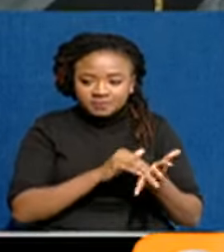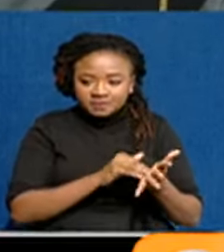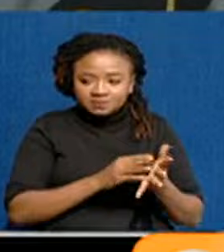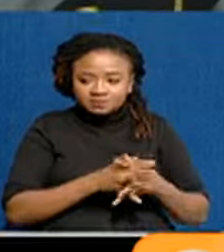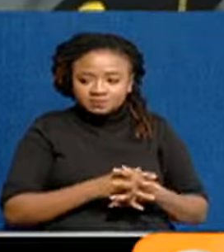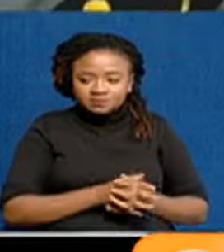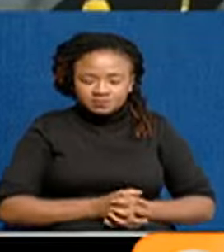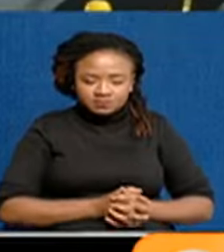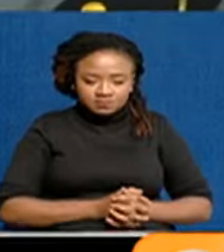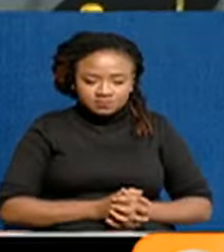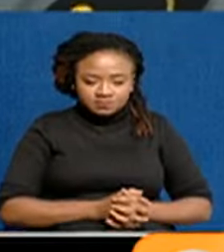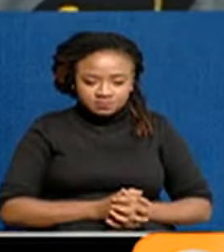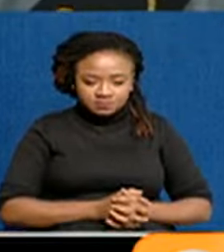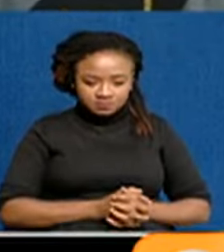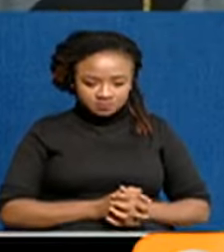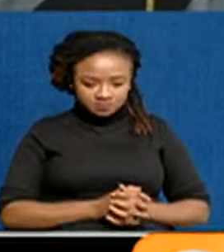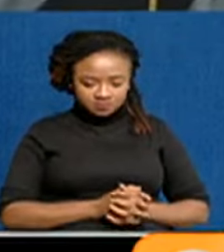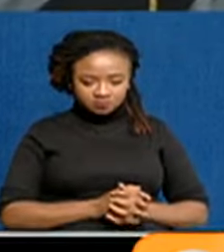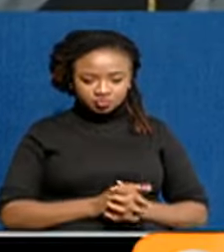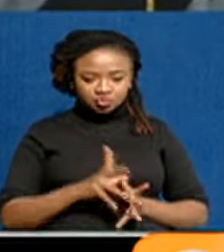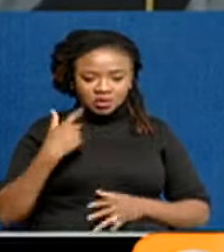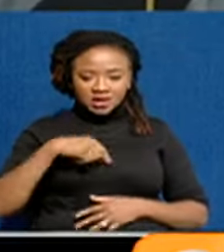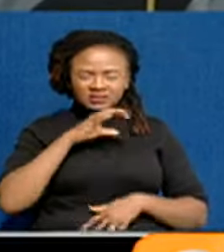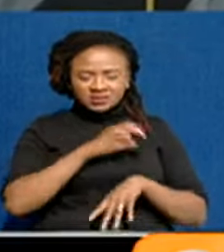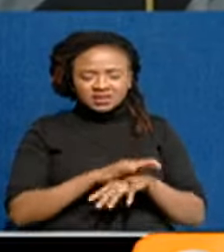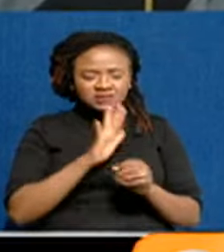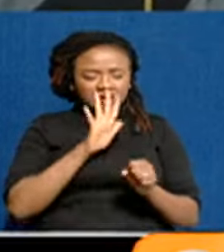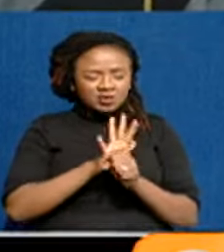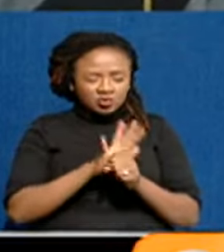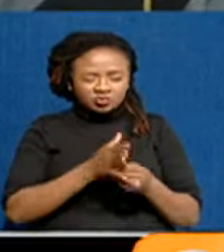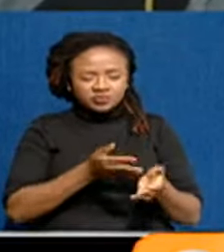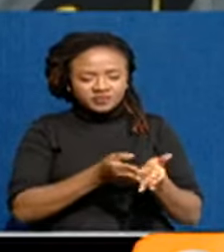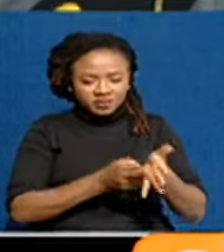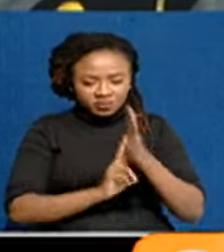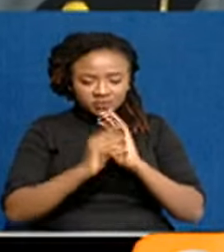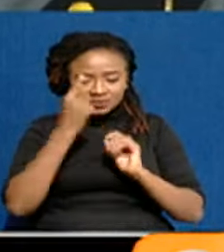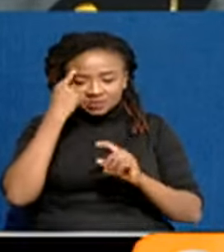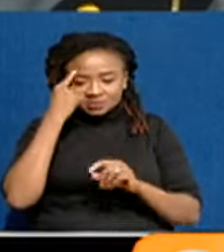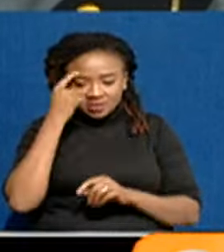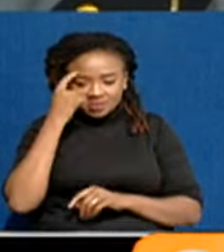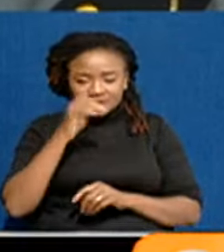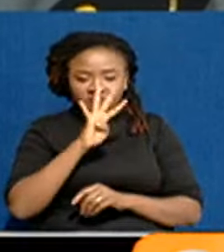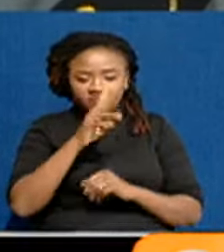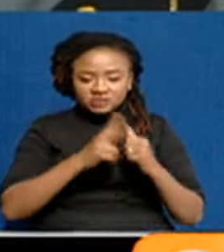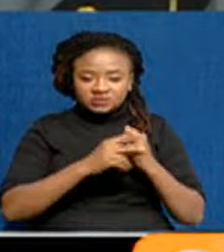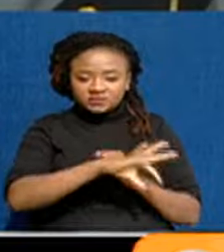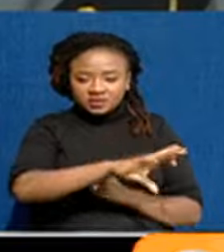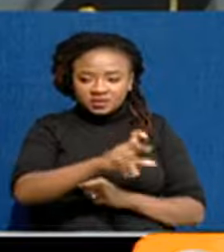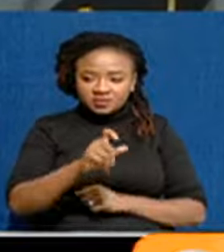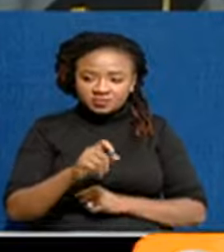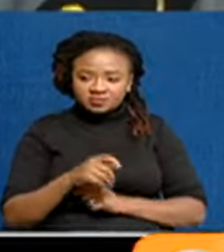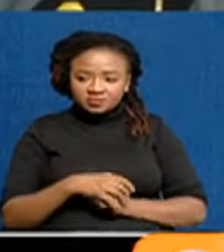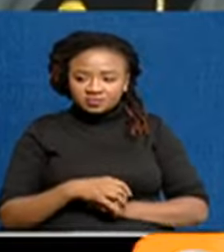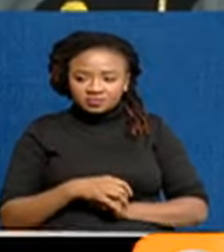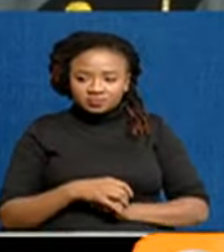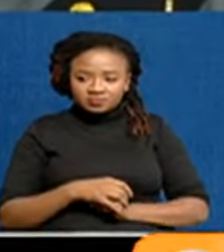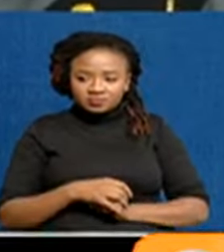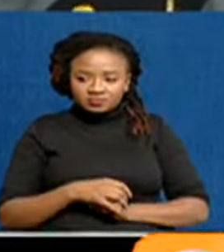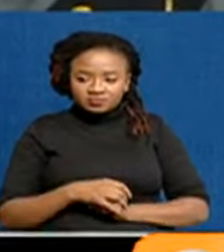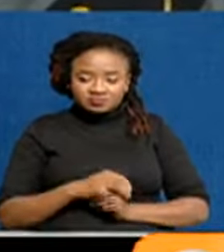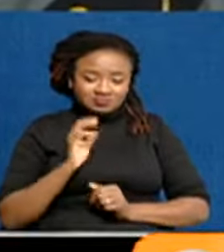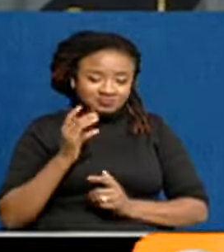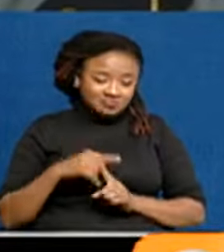and command chain, we got so many requests from across the country. Remember, it's 47 counties. And if you look, for example, at the statistics that I've given here today, already